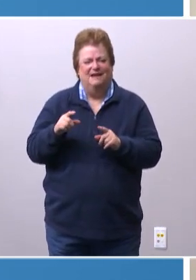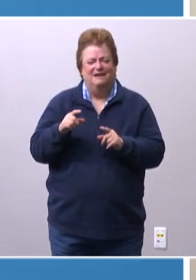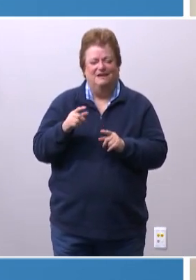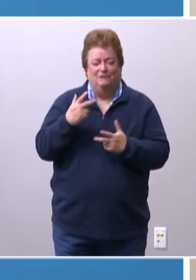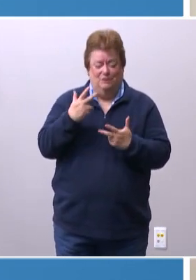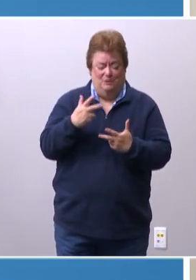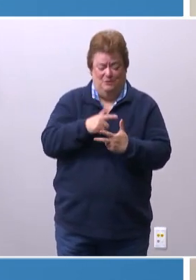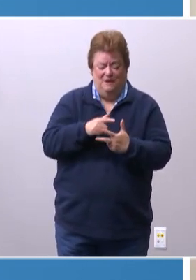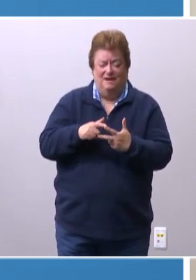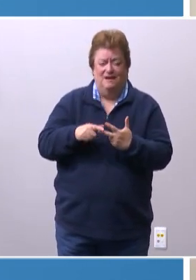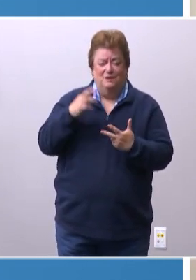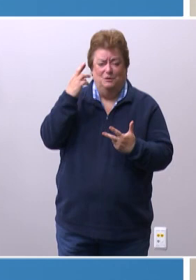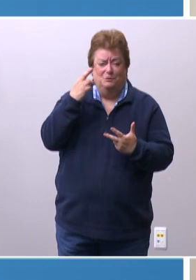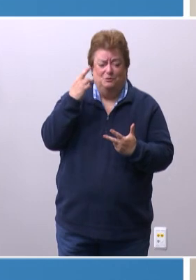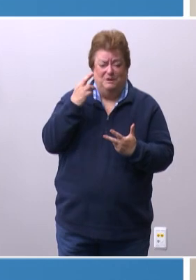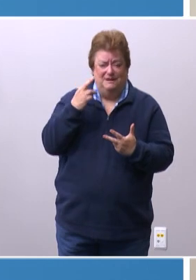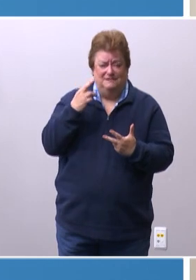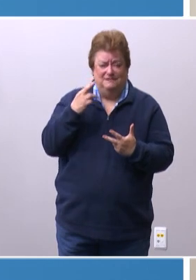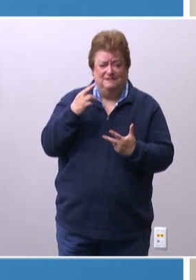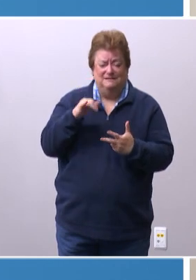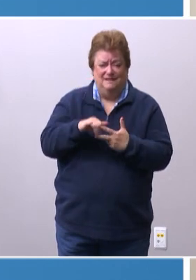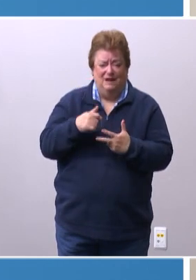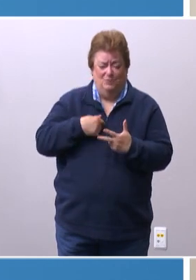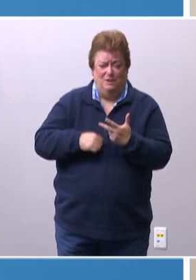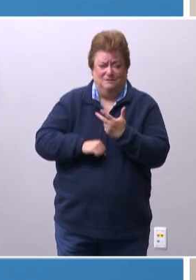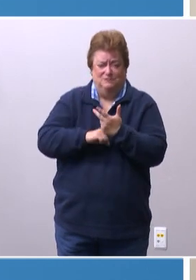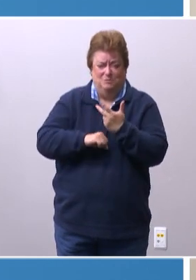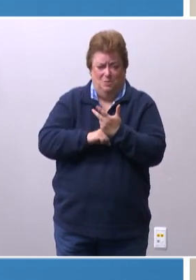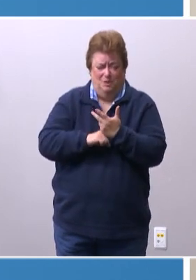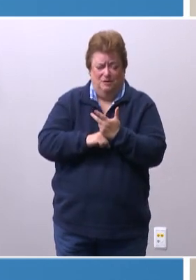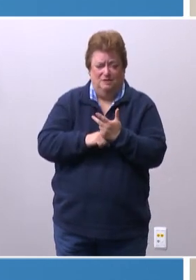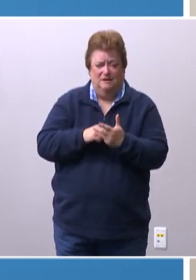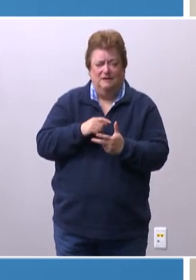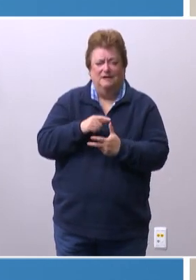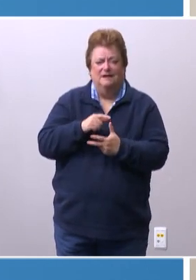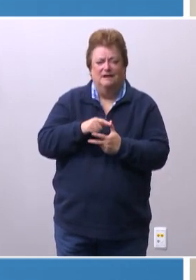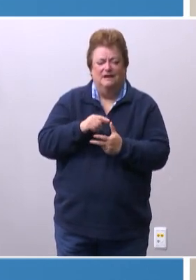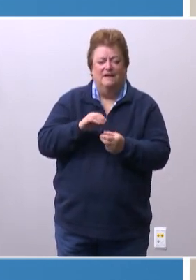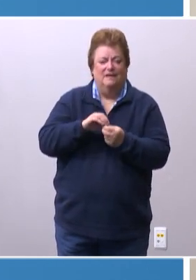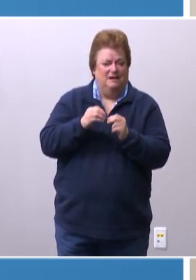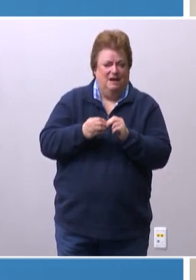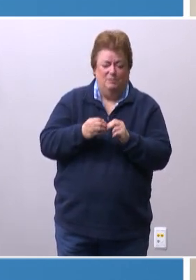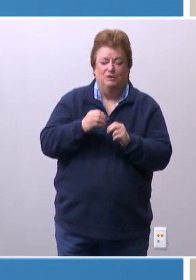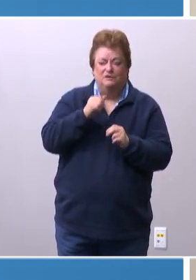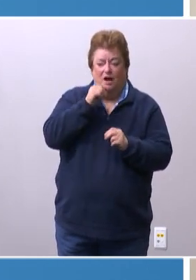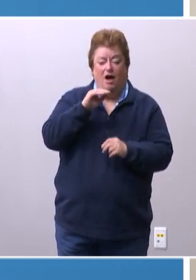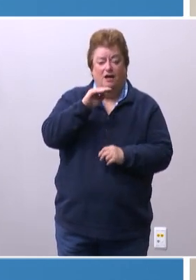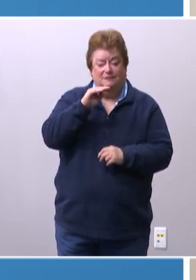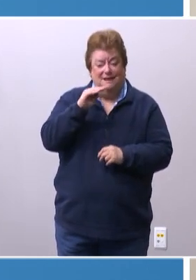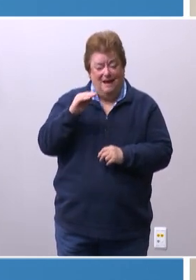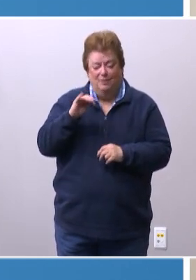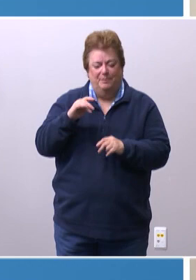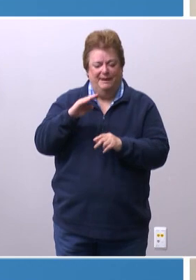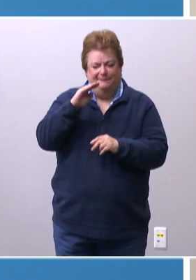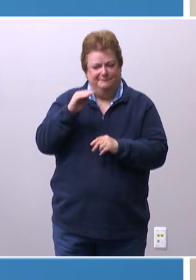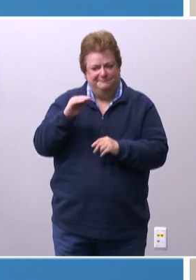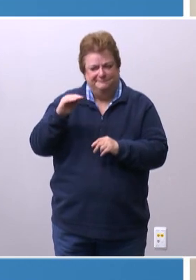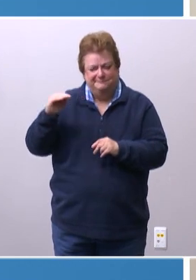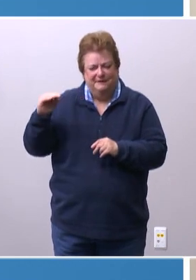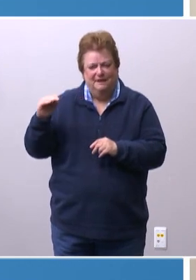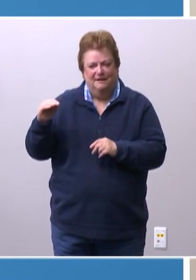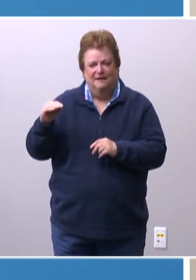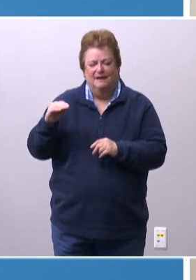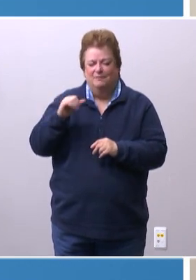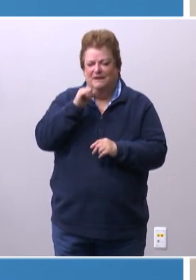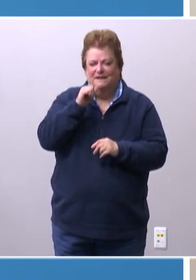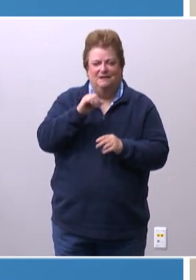three reasons, I would say we're really supportive. Number one, the numbers aren't down, and you saw it a little bit ago as those numbers were presented. The numbers